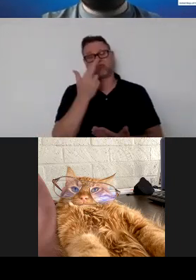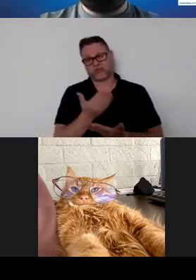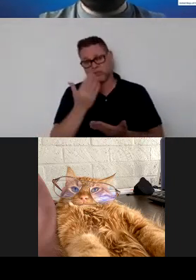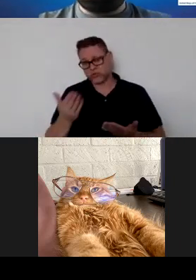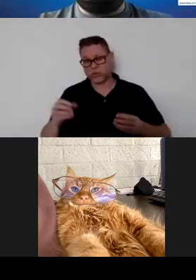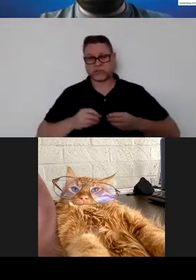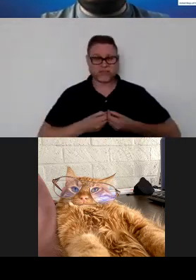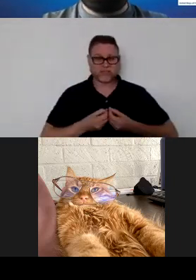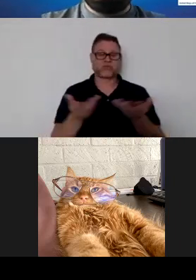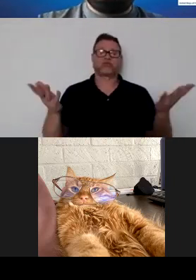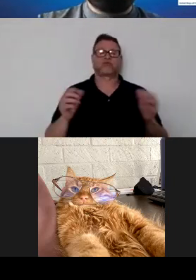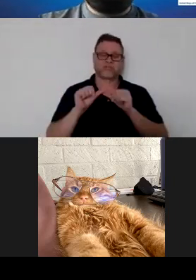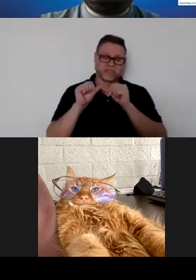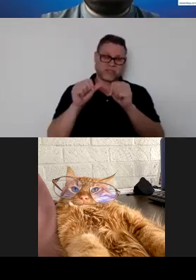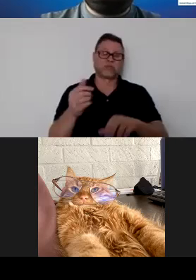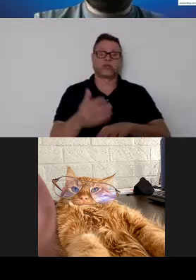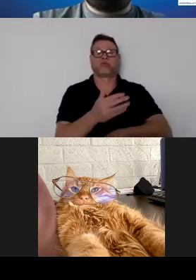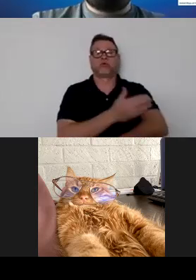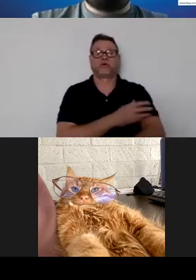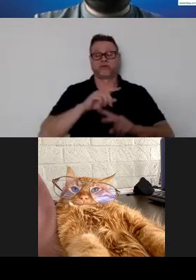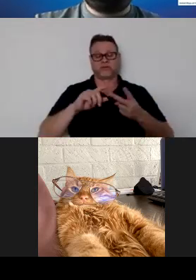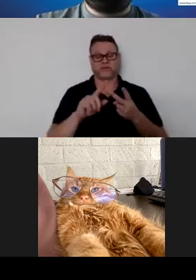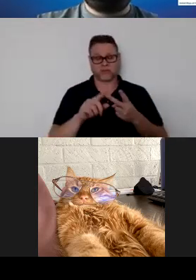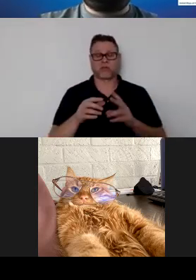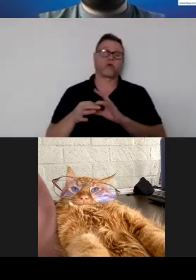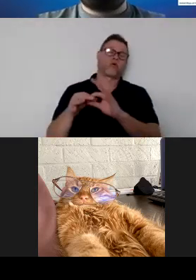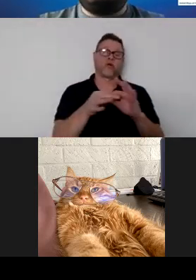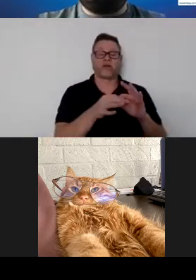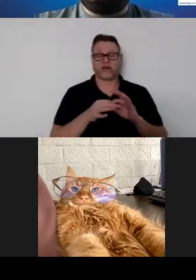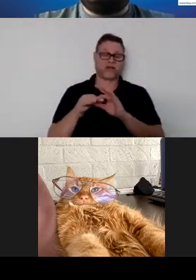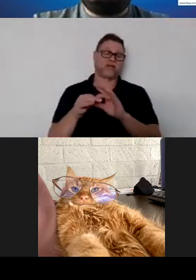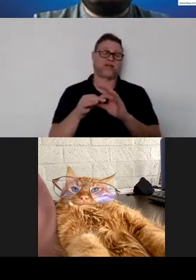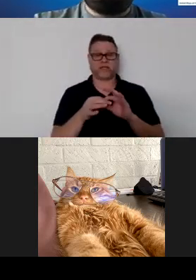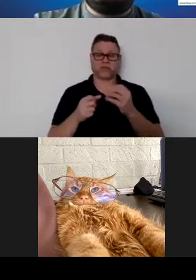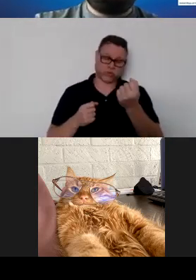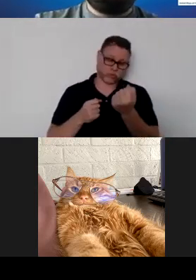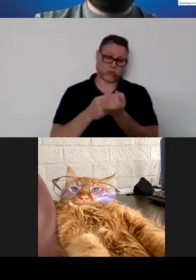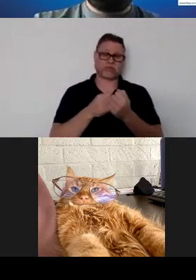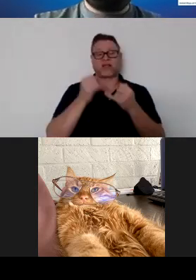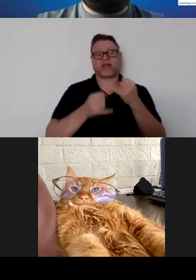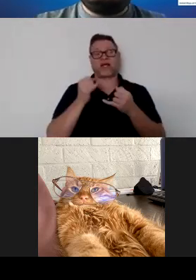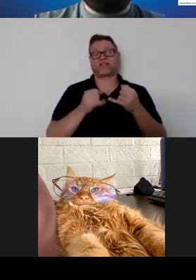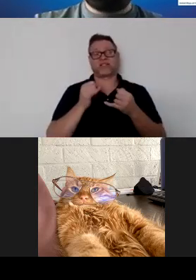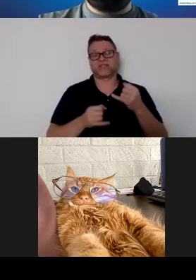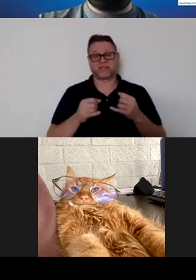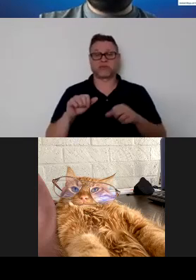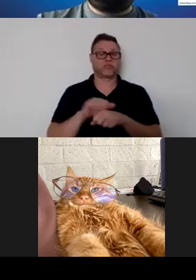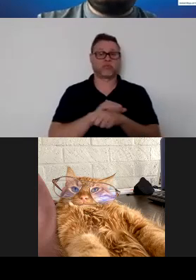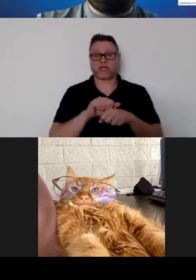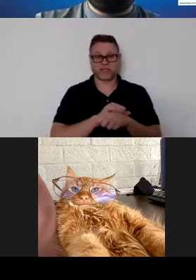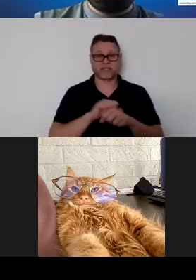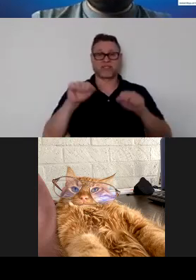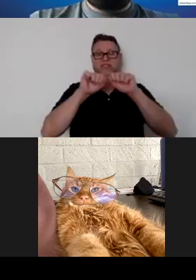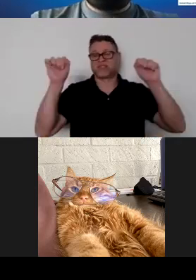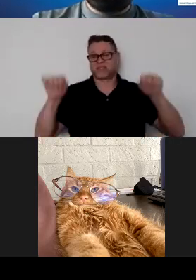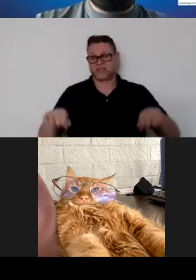and continuous improvement. Secondly, the coordination of resources and supports. And lastly, the practices and systems to